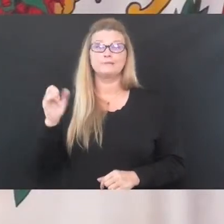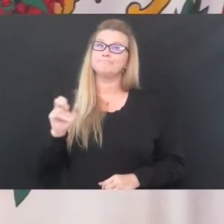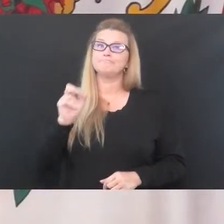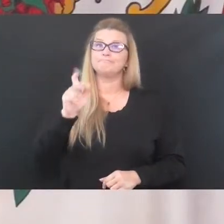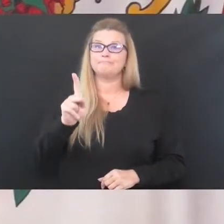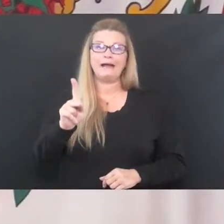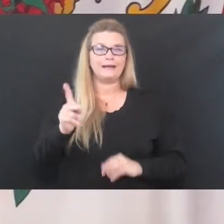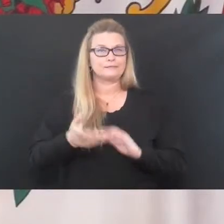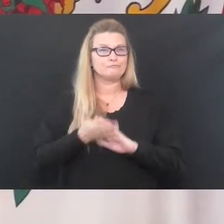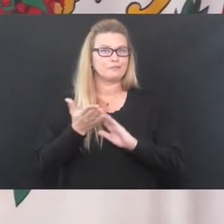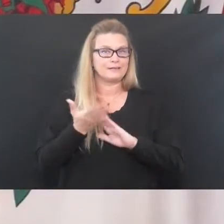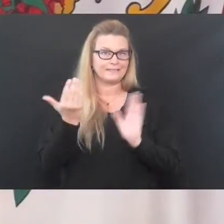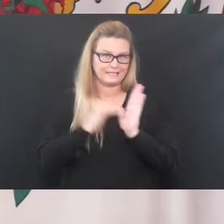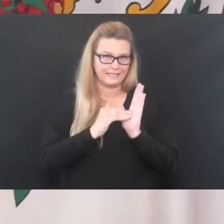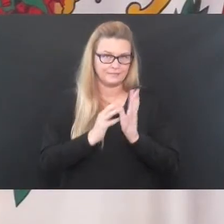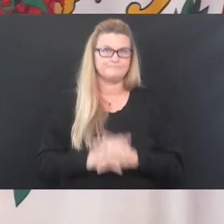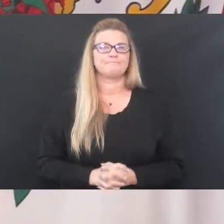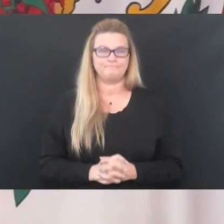business there.